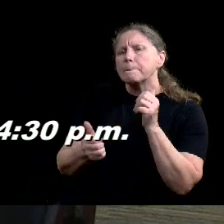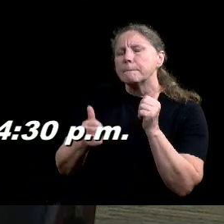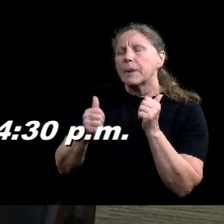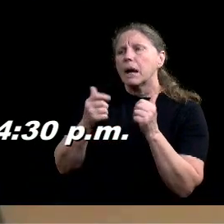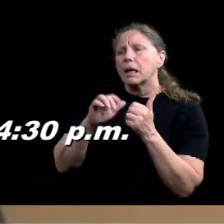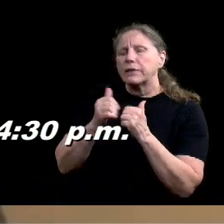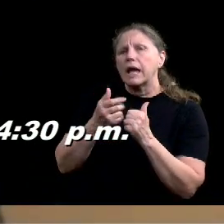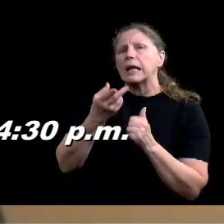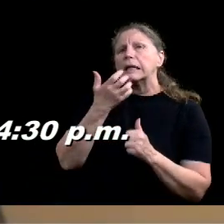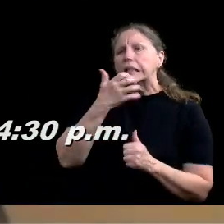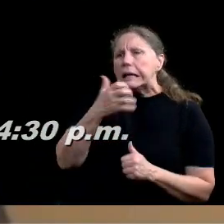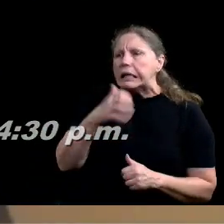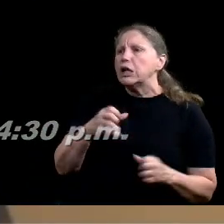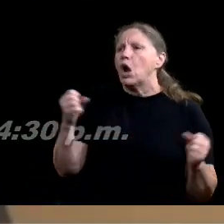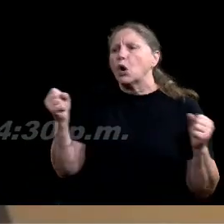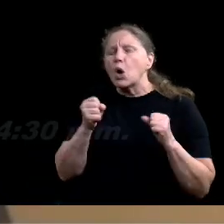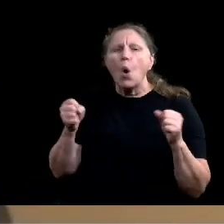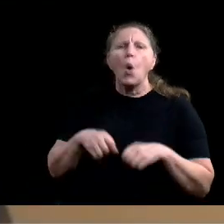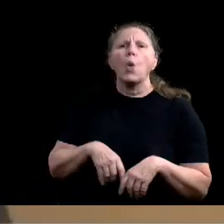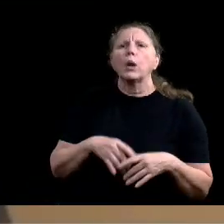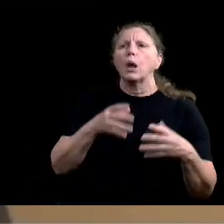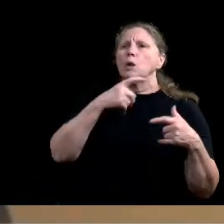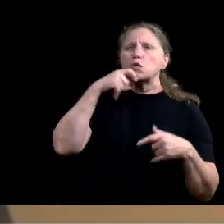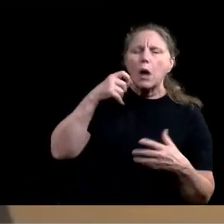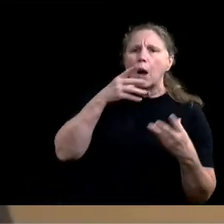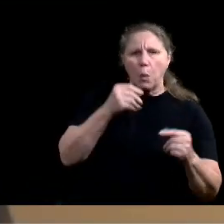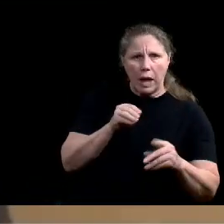Dr. Griggs, why don't you take that too, please?